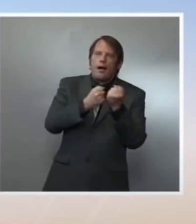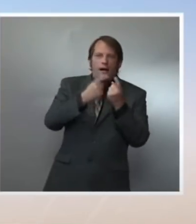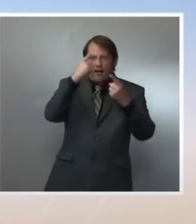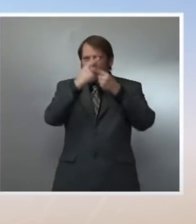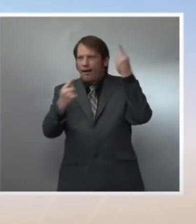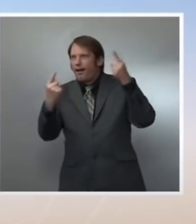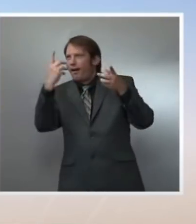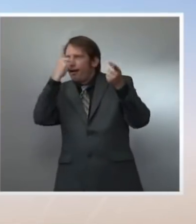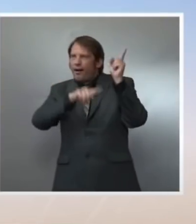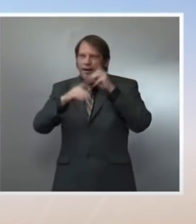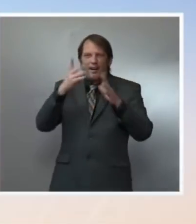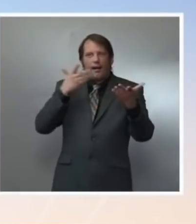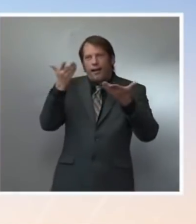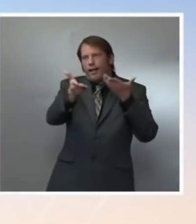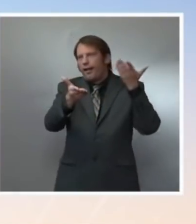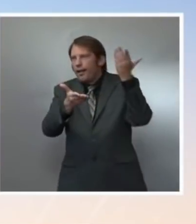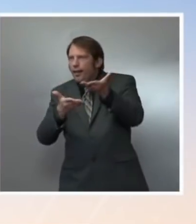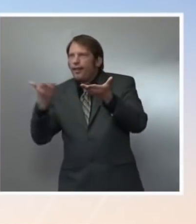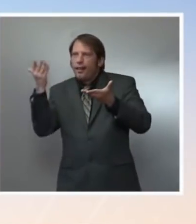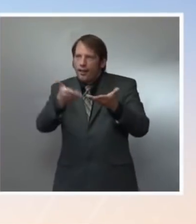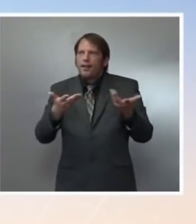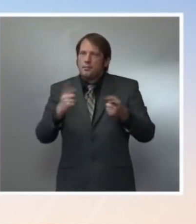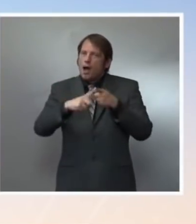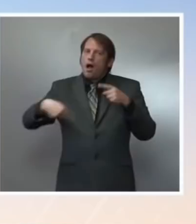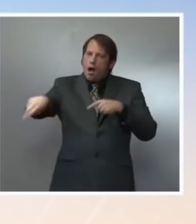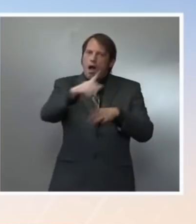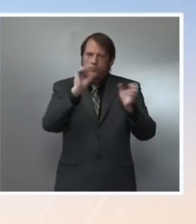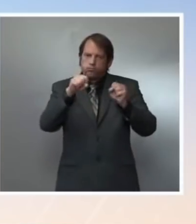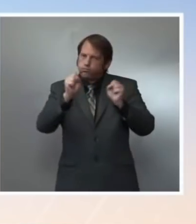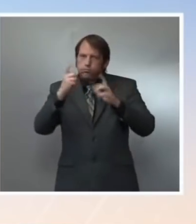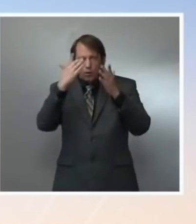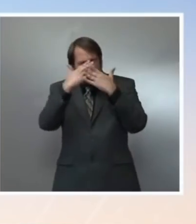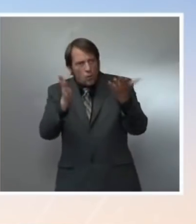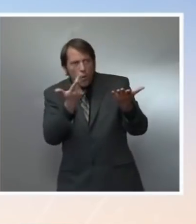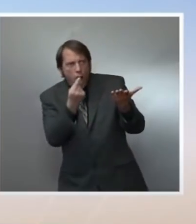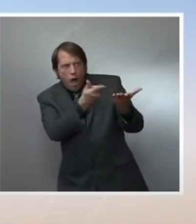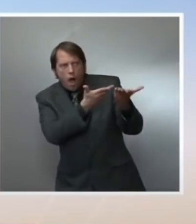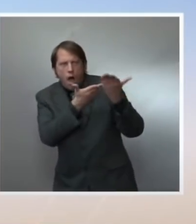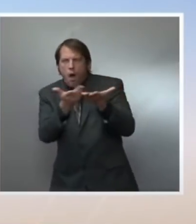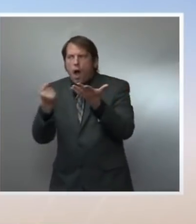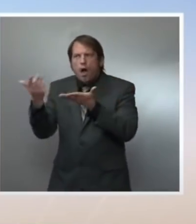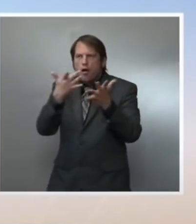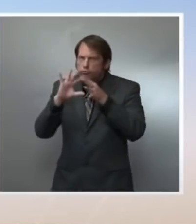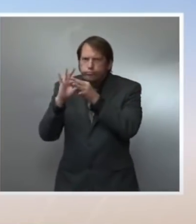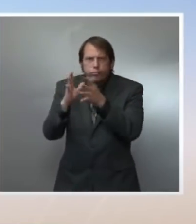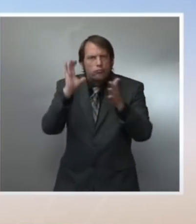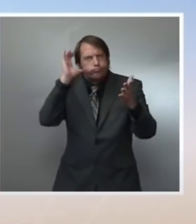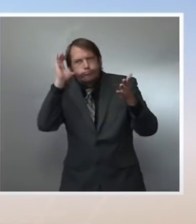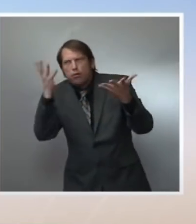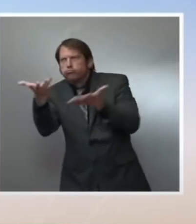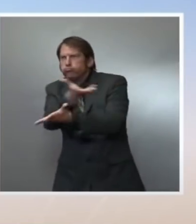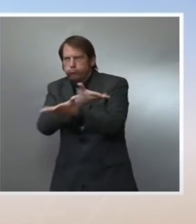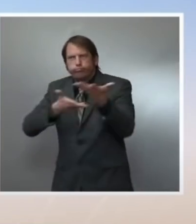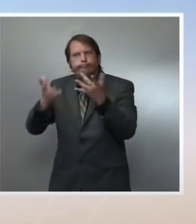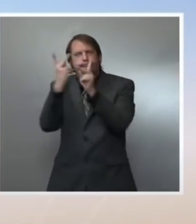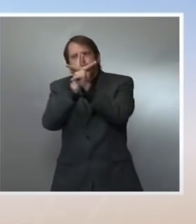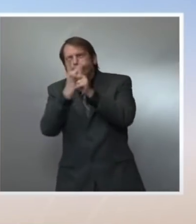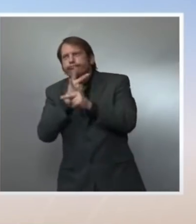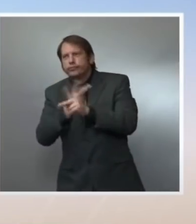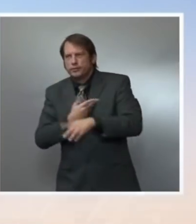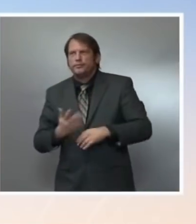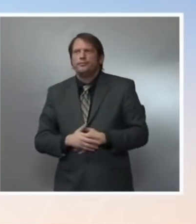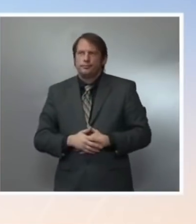he is very open to hearing different ideas, hearing different ways to get these big ideas he's put forward,